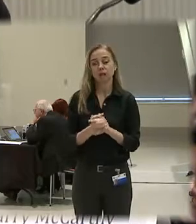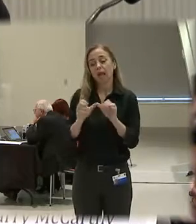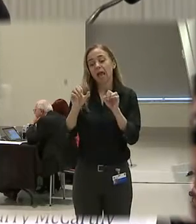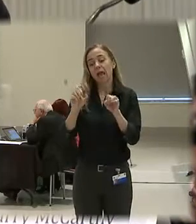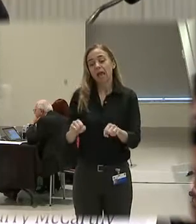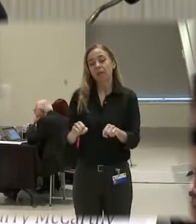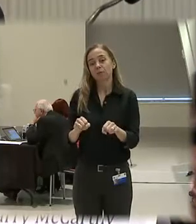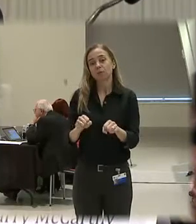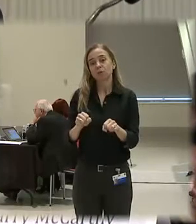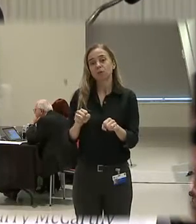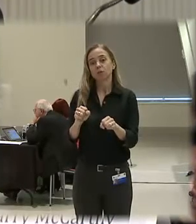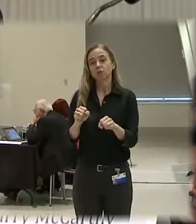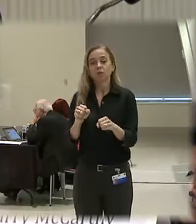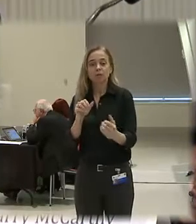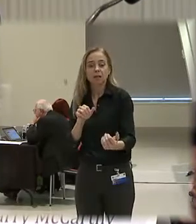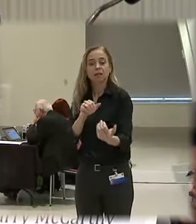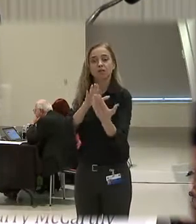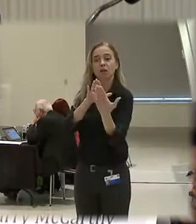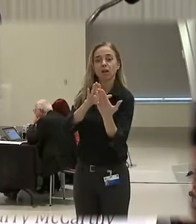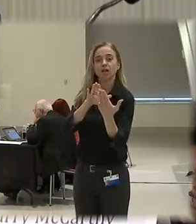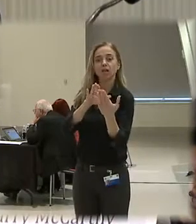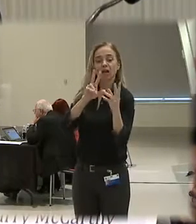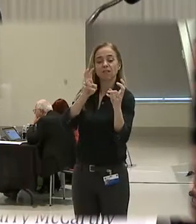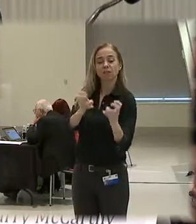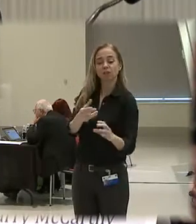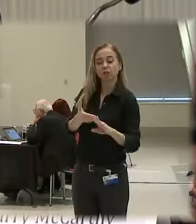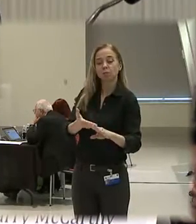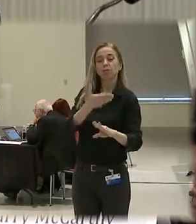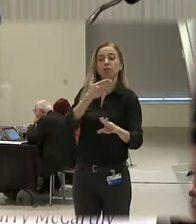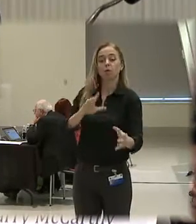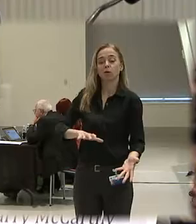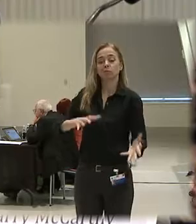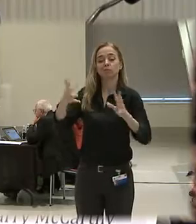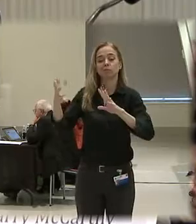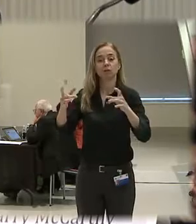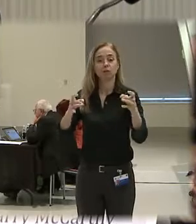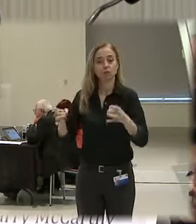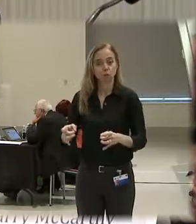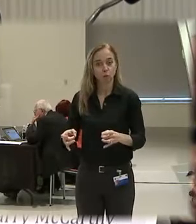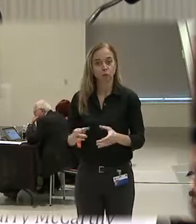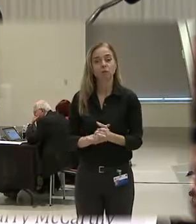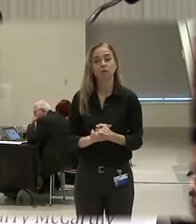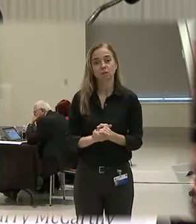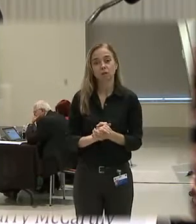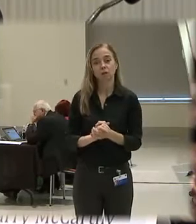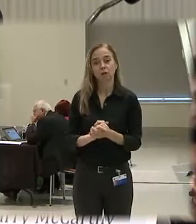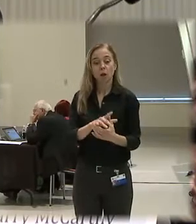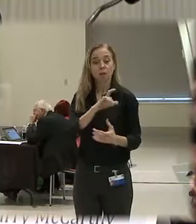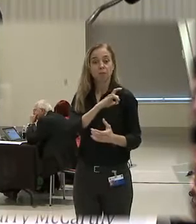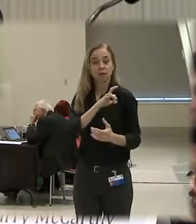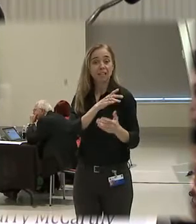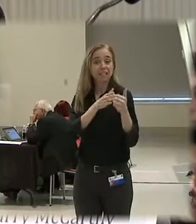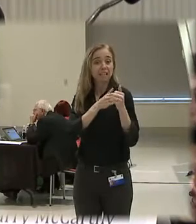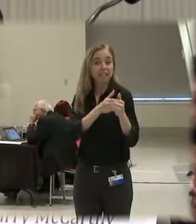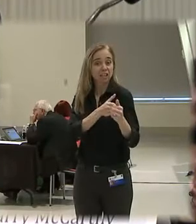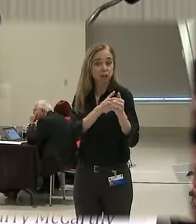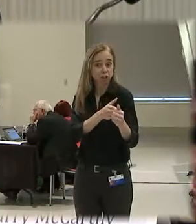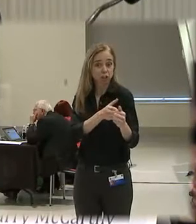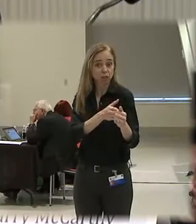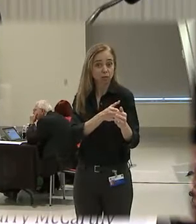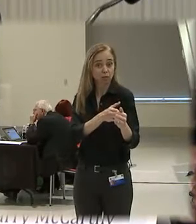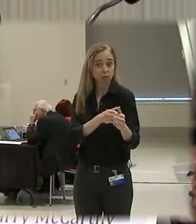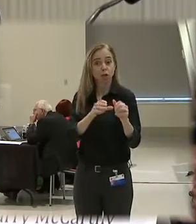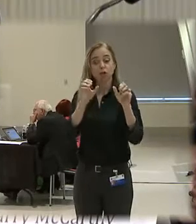to get out in front of issues and incidents before they got out of control. The deploying of police leadership in the field that